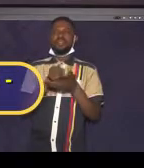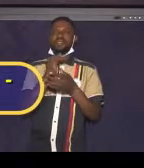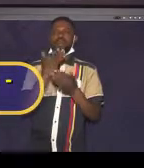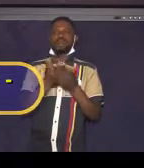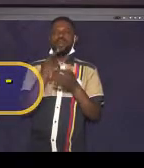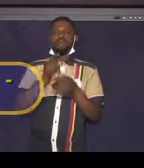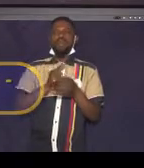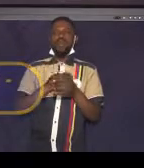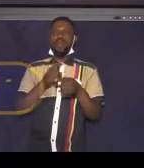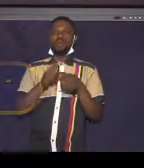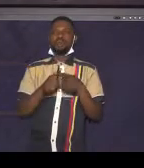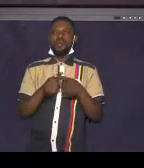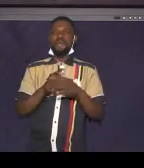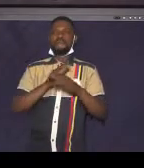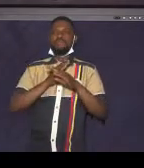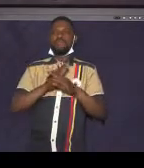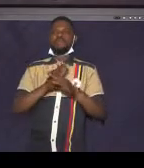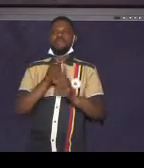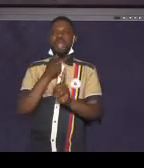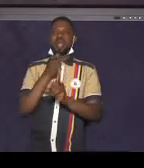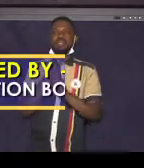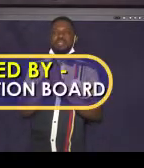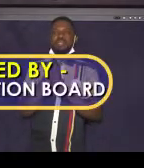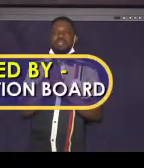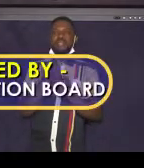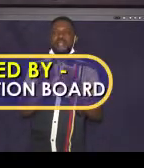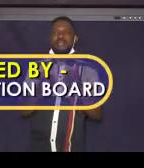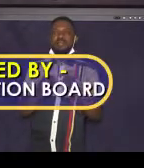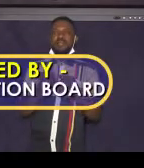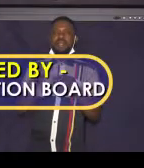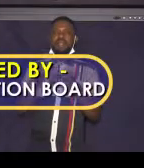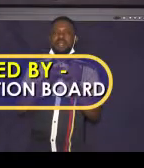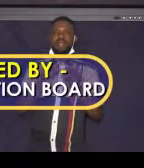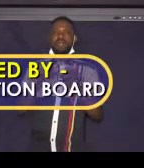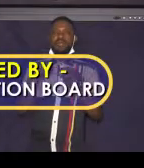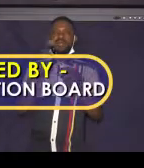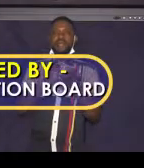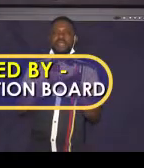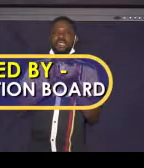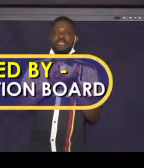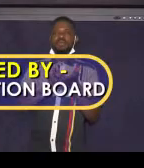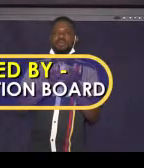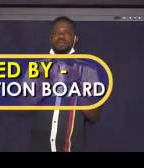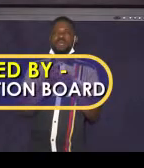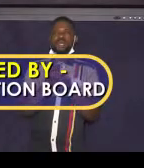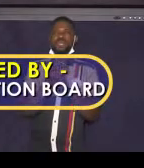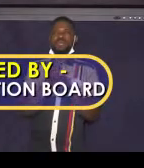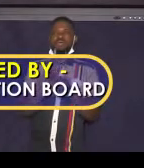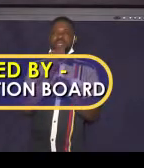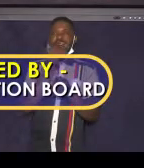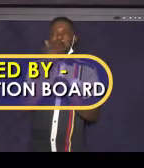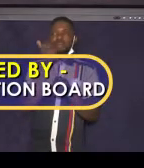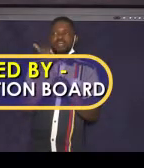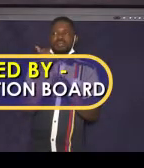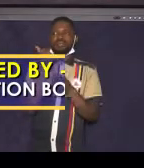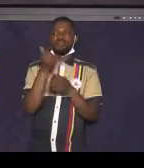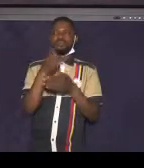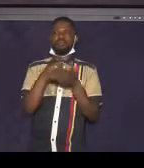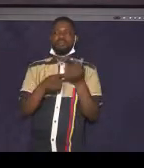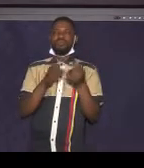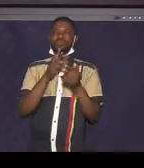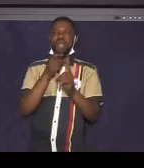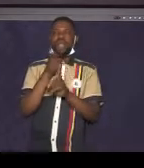from happening than going for treatment. So safety is better. What